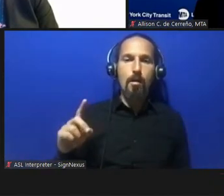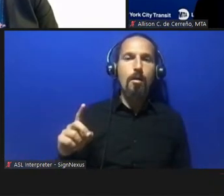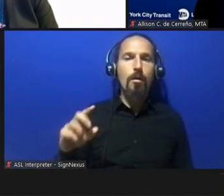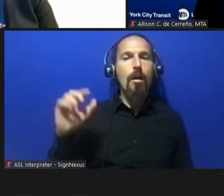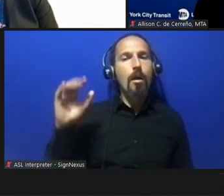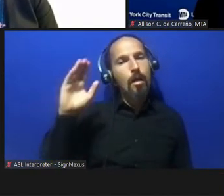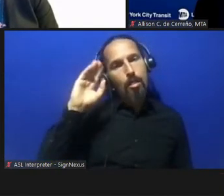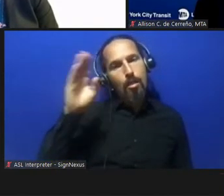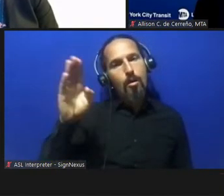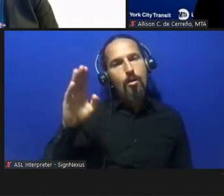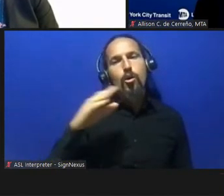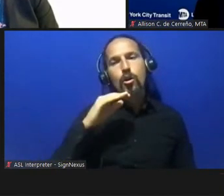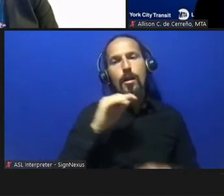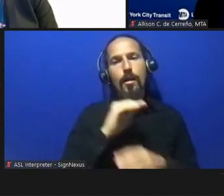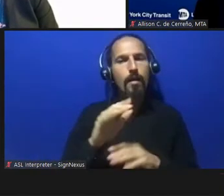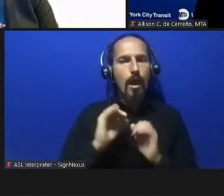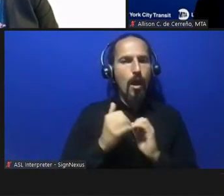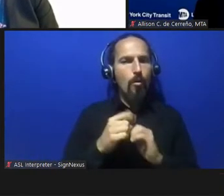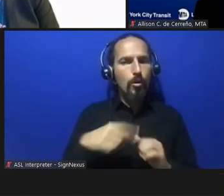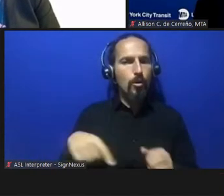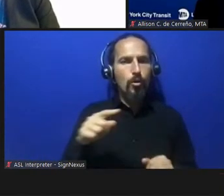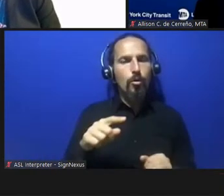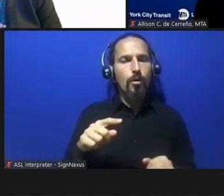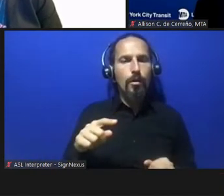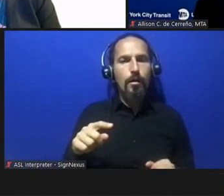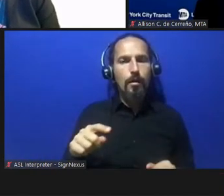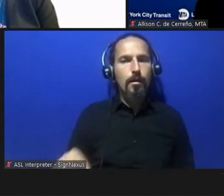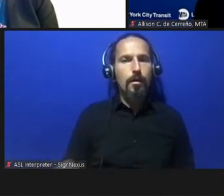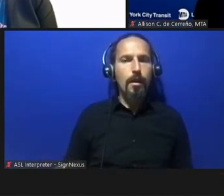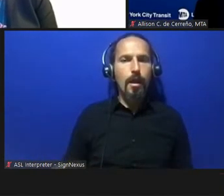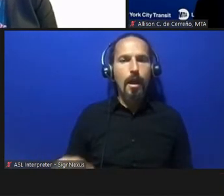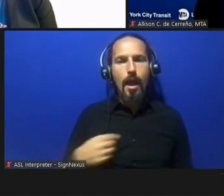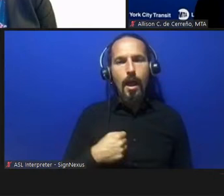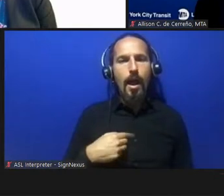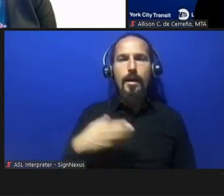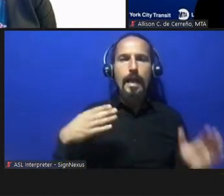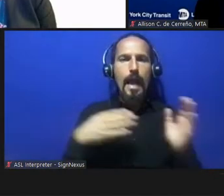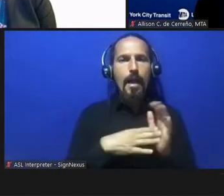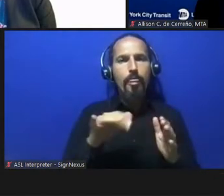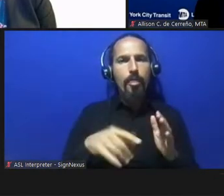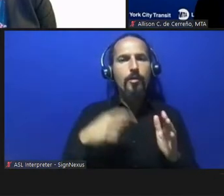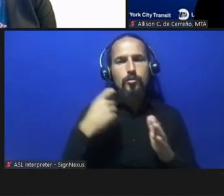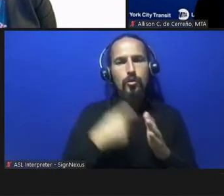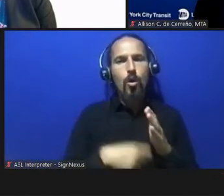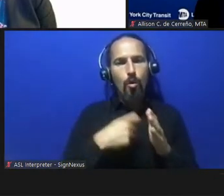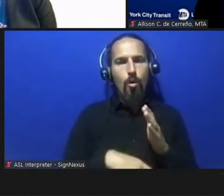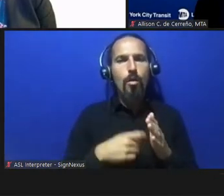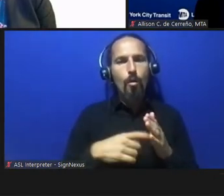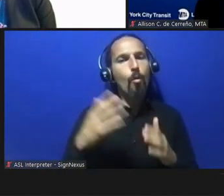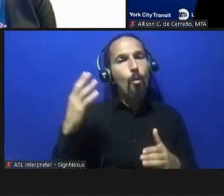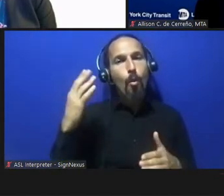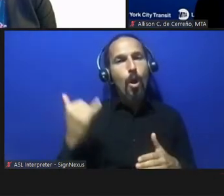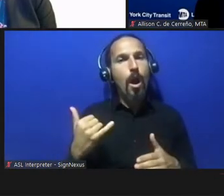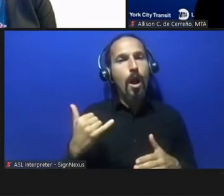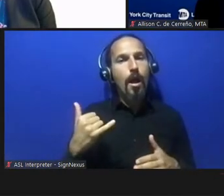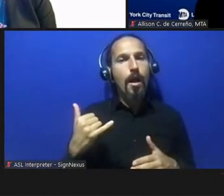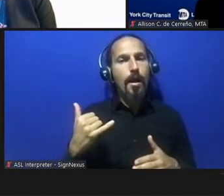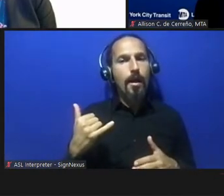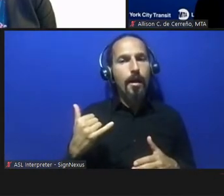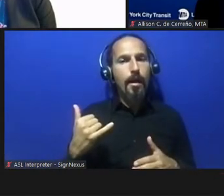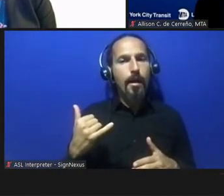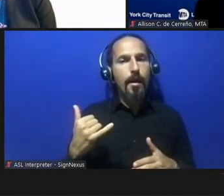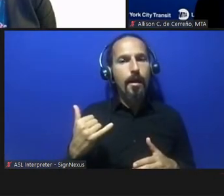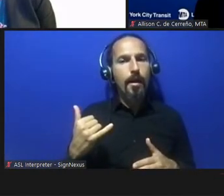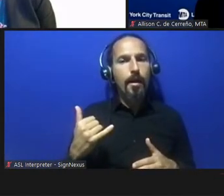hello good evening how are you i i'm against this whole thing because if that stay i fought